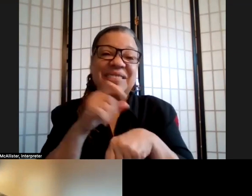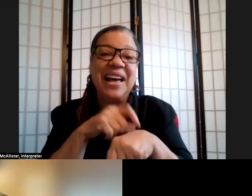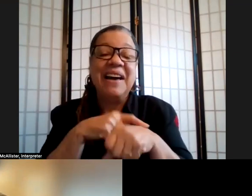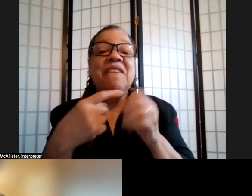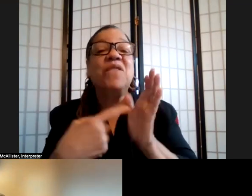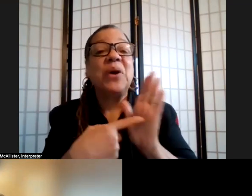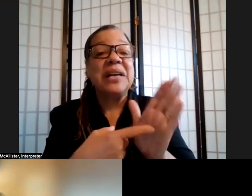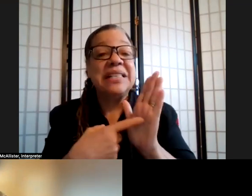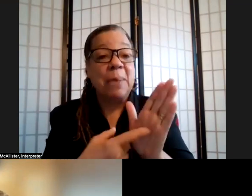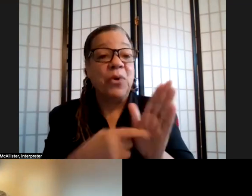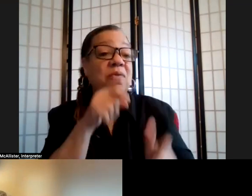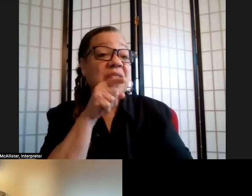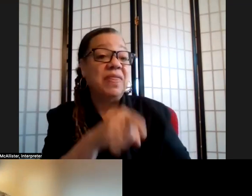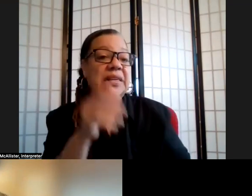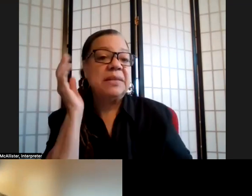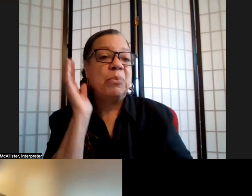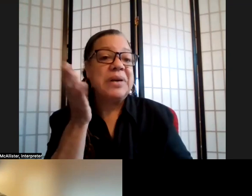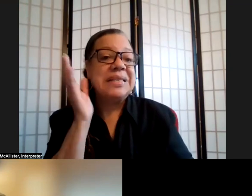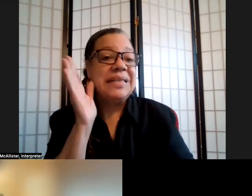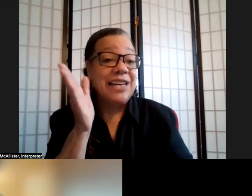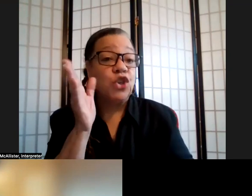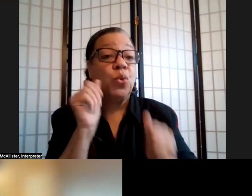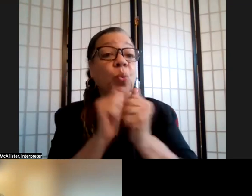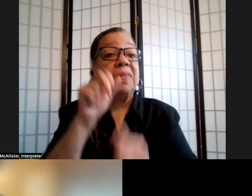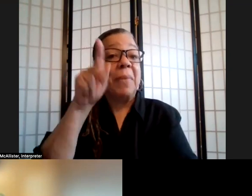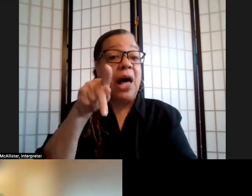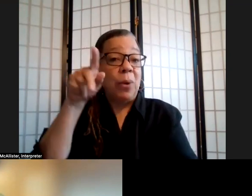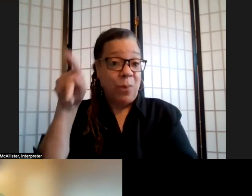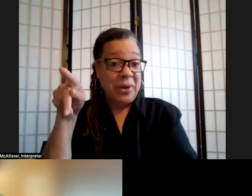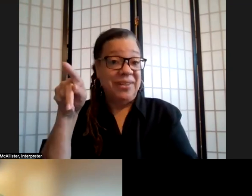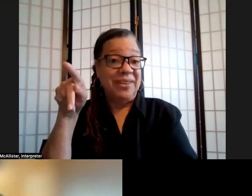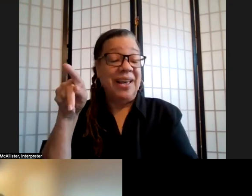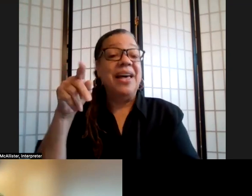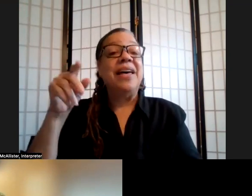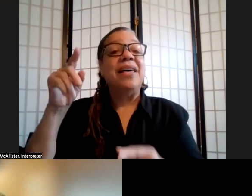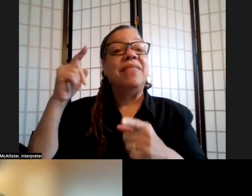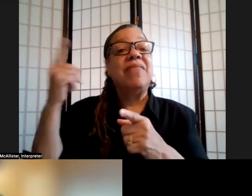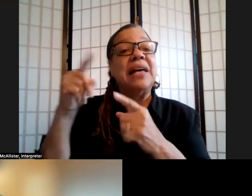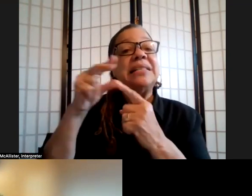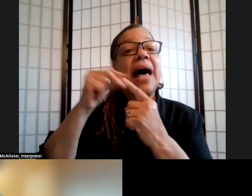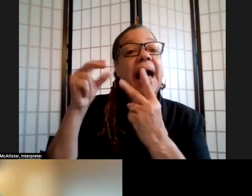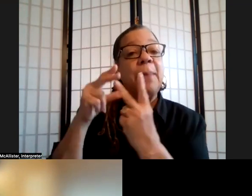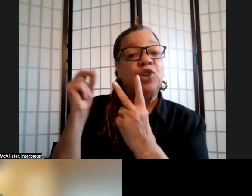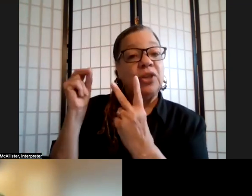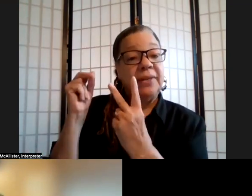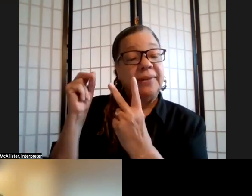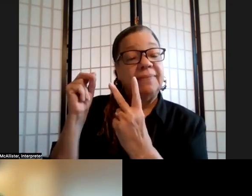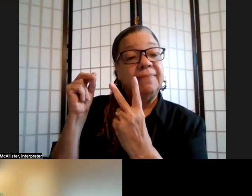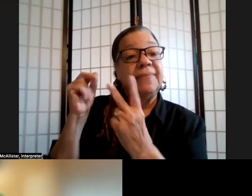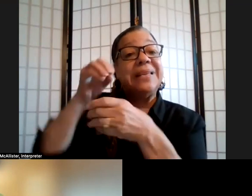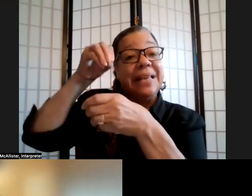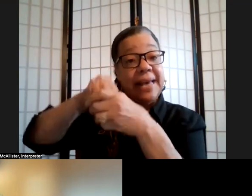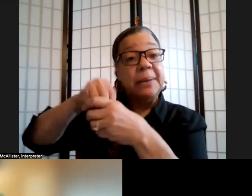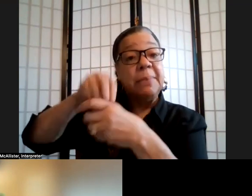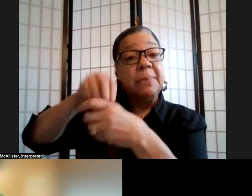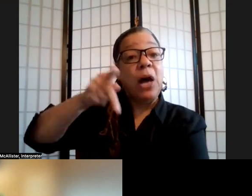this presentation with our PowerPoint, there's an option built into